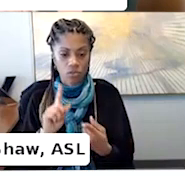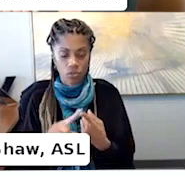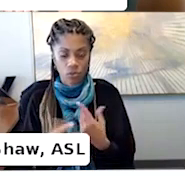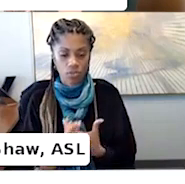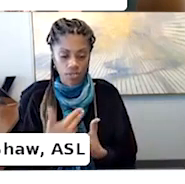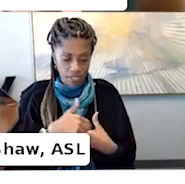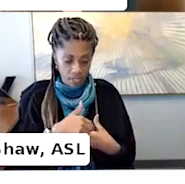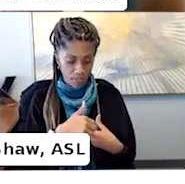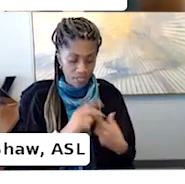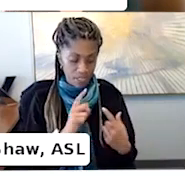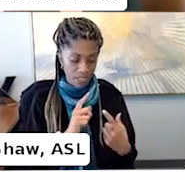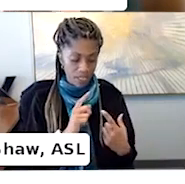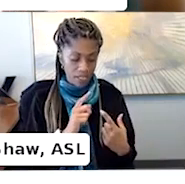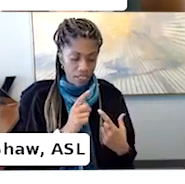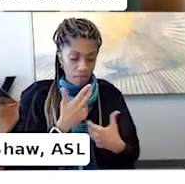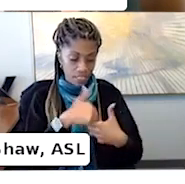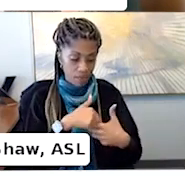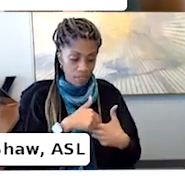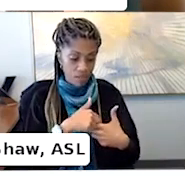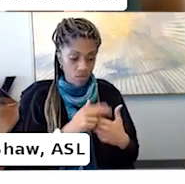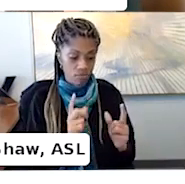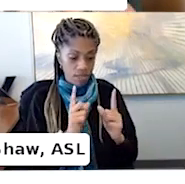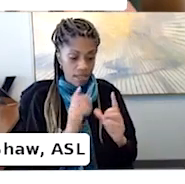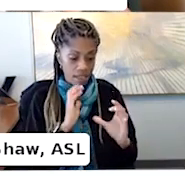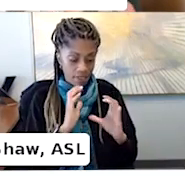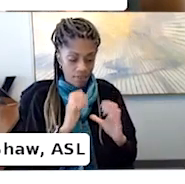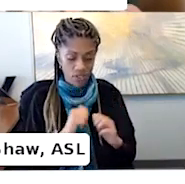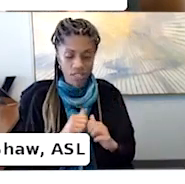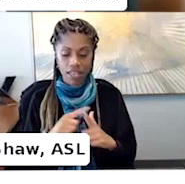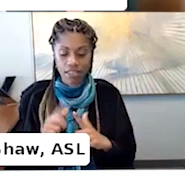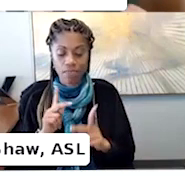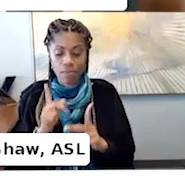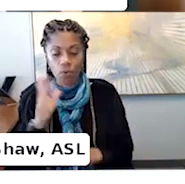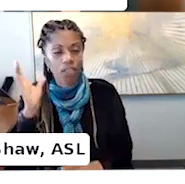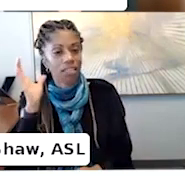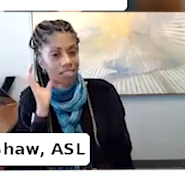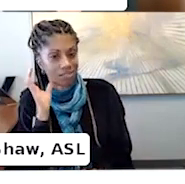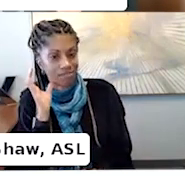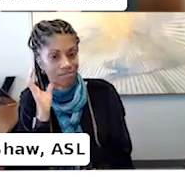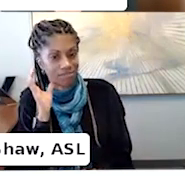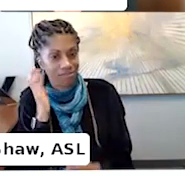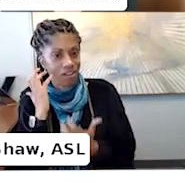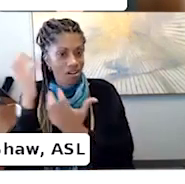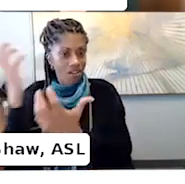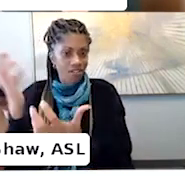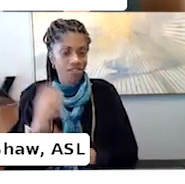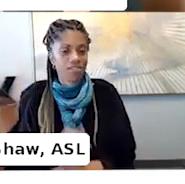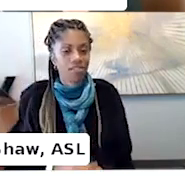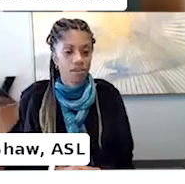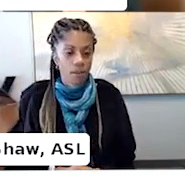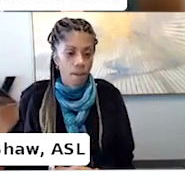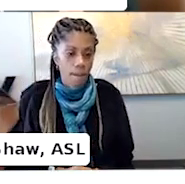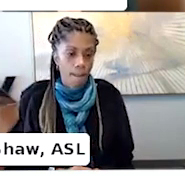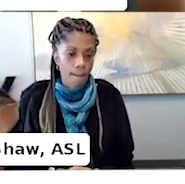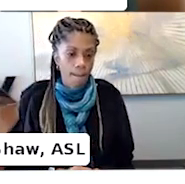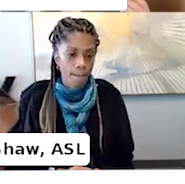to and share in these stories, we have to be really intentional about how we work with partners to help them set that table. And so